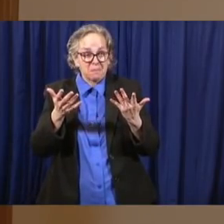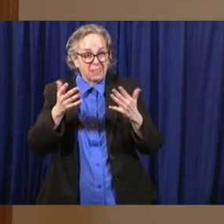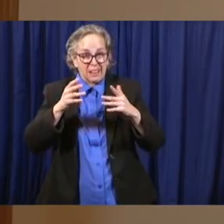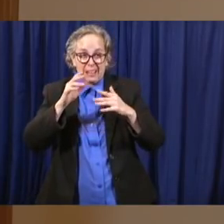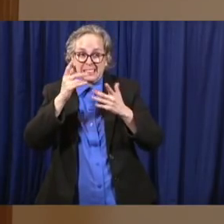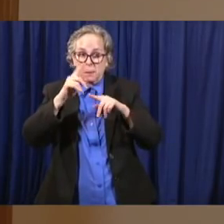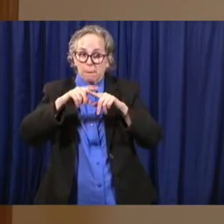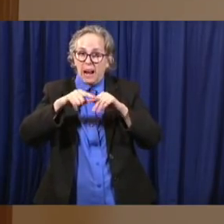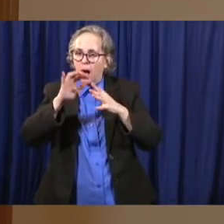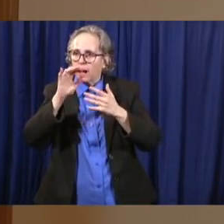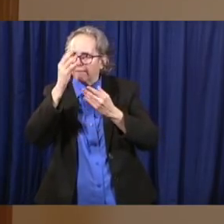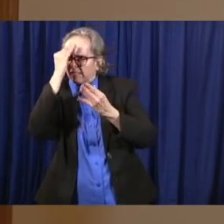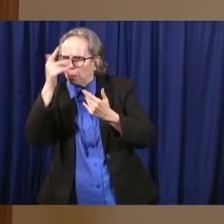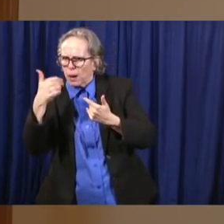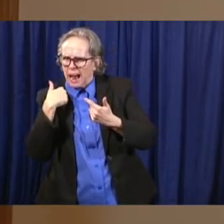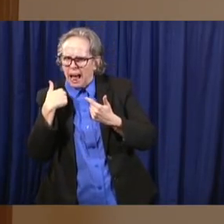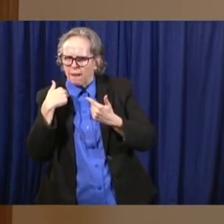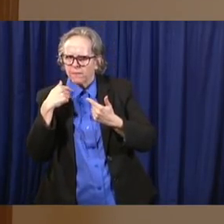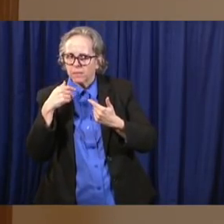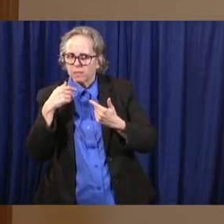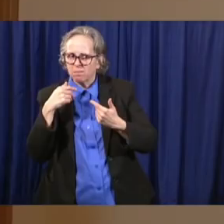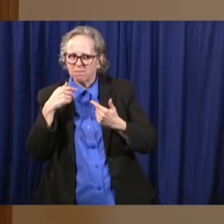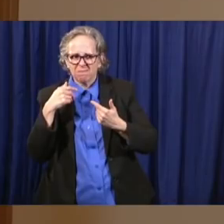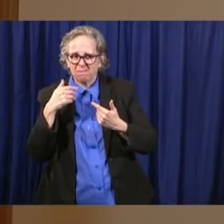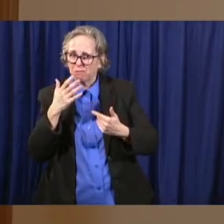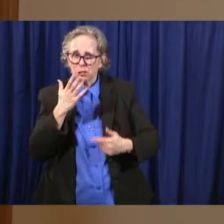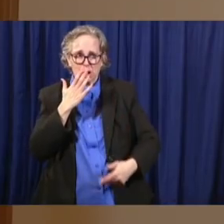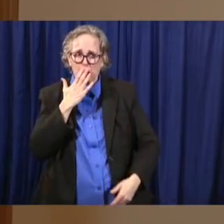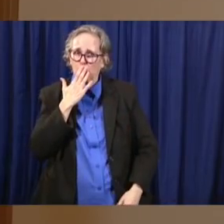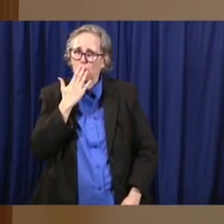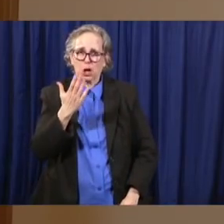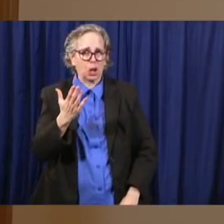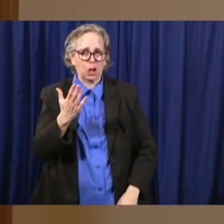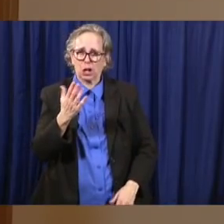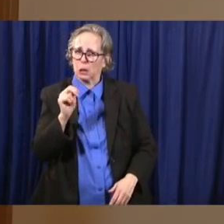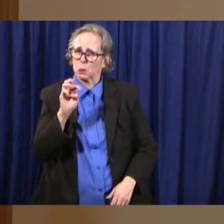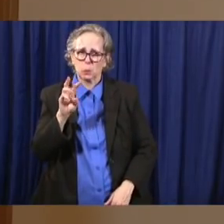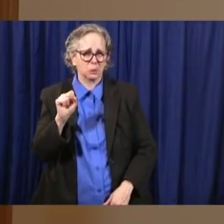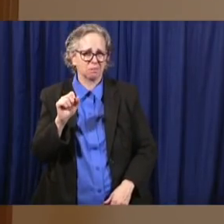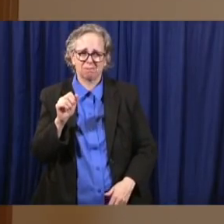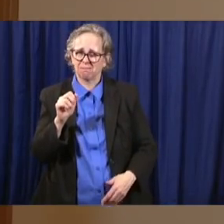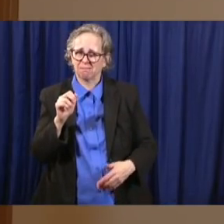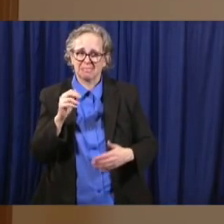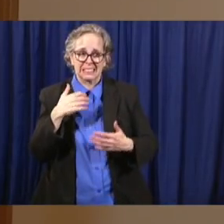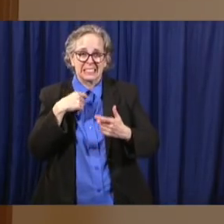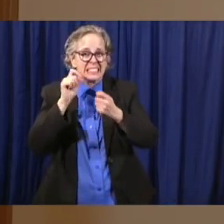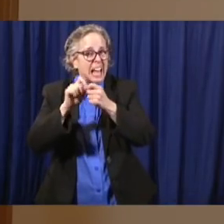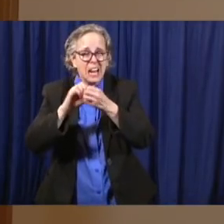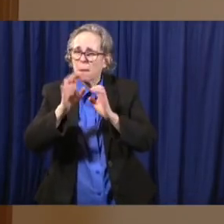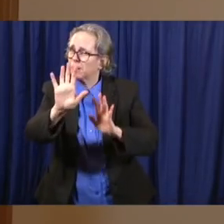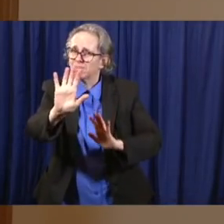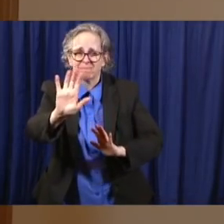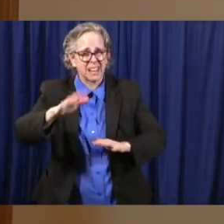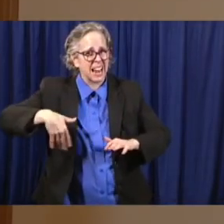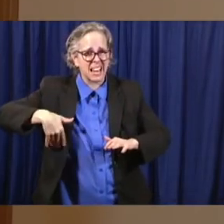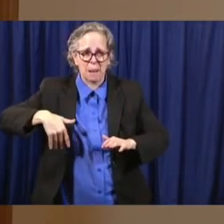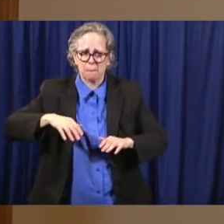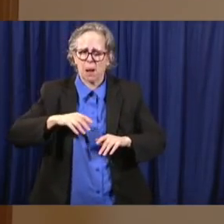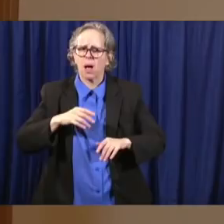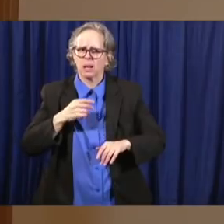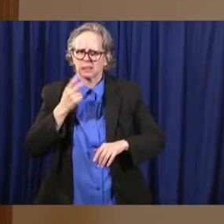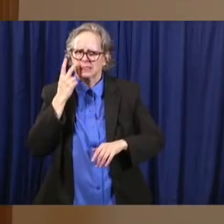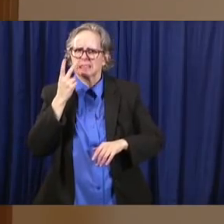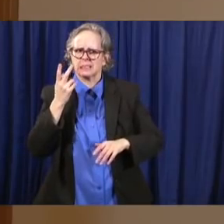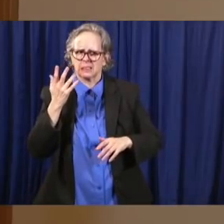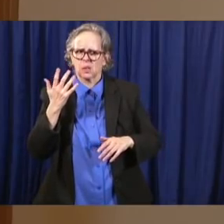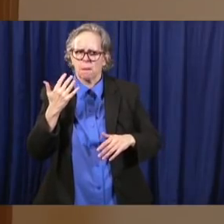I don't have numbers for you to give you on that. It's so important that we get people to treatment soon if they're